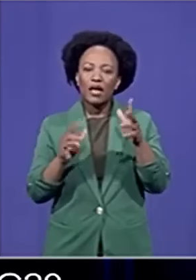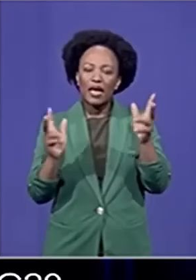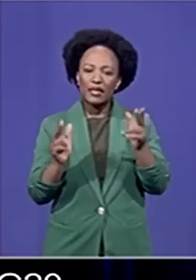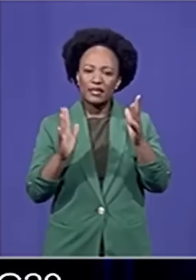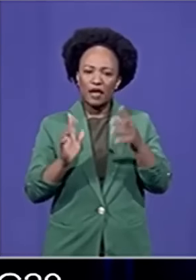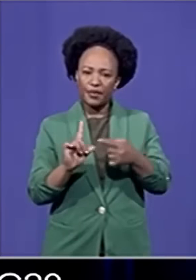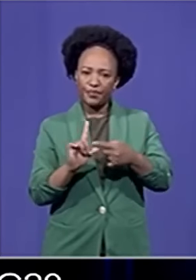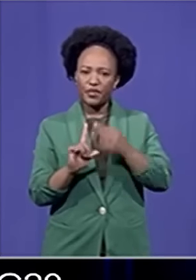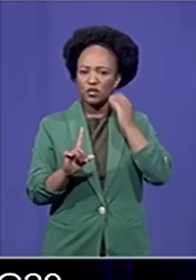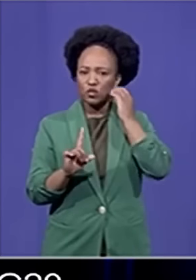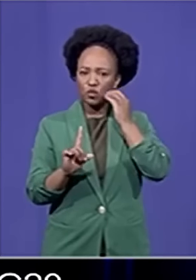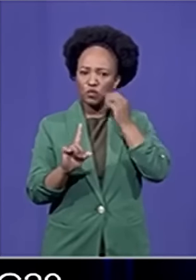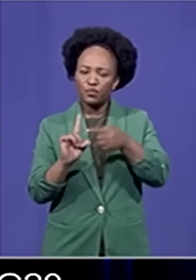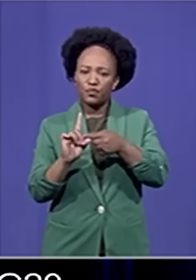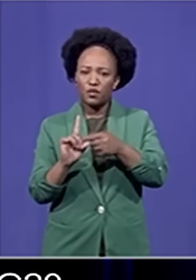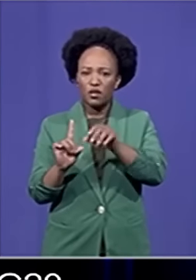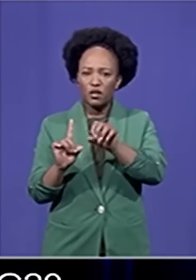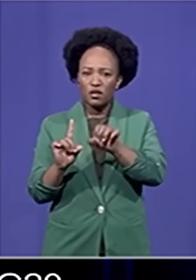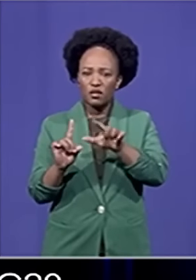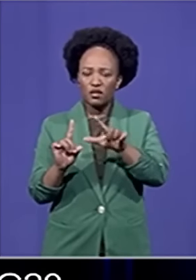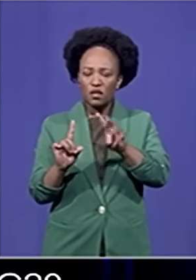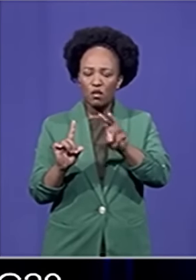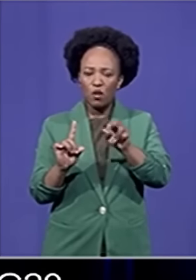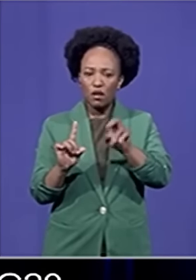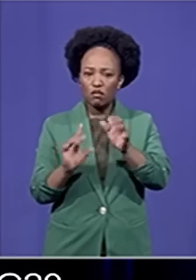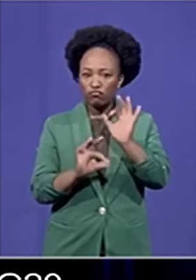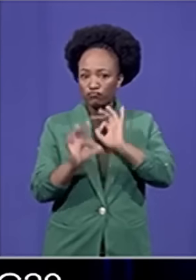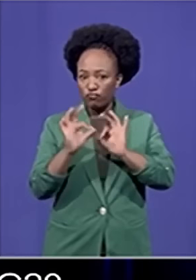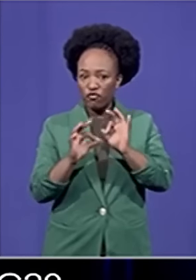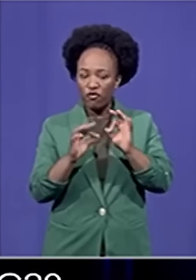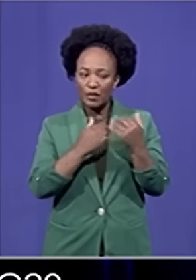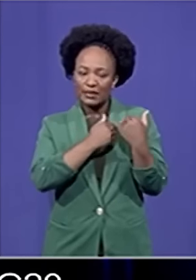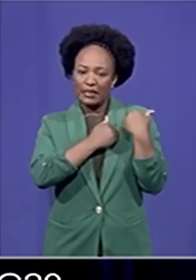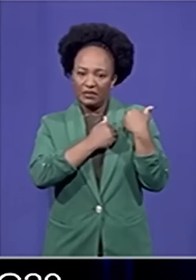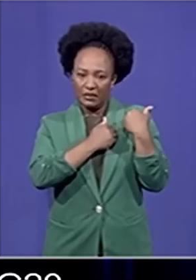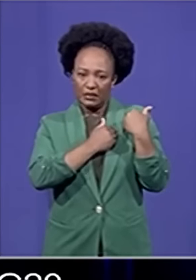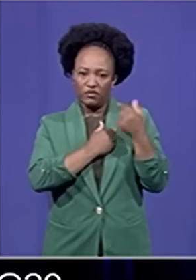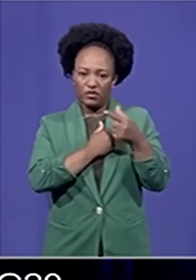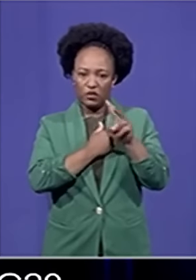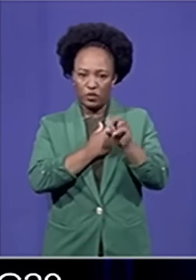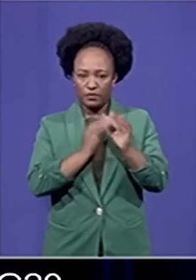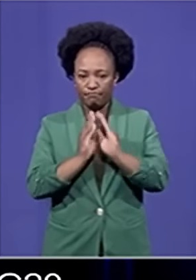le sepolesa ka ditlhophiso tsa tshireletso bakeng sa seboka sena sa G20.